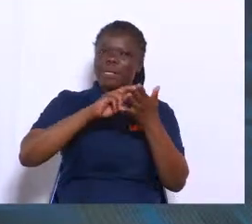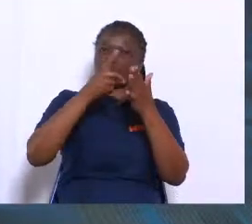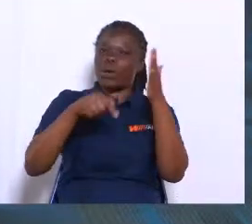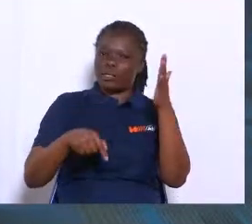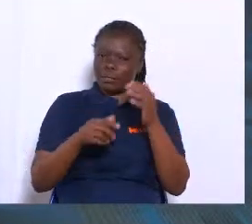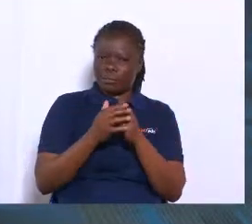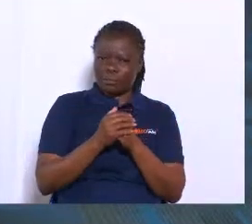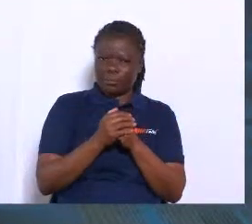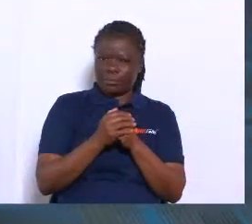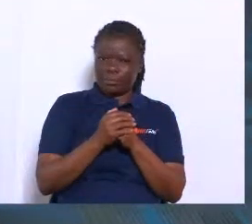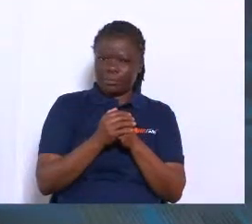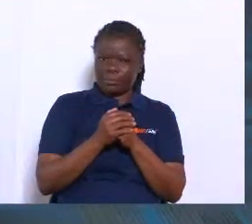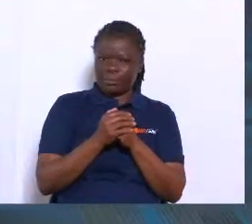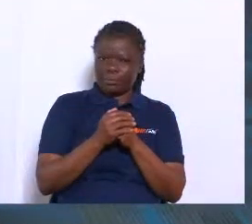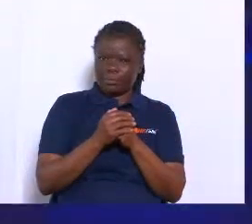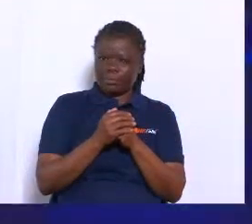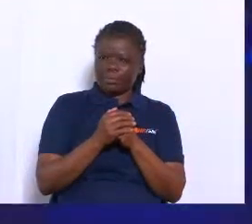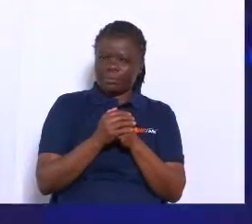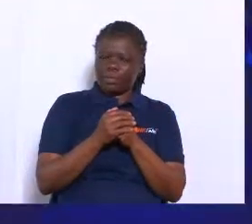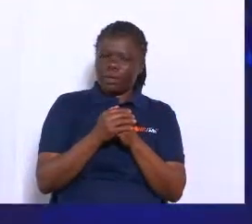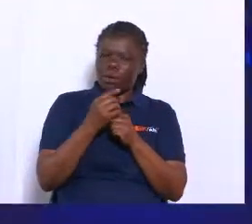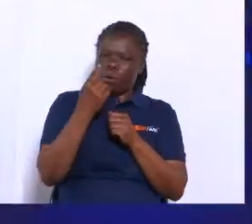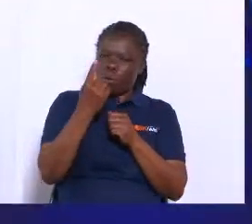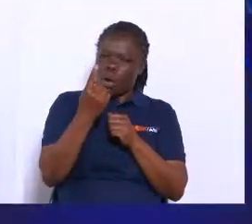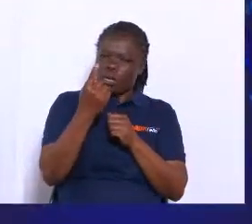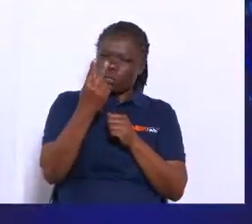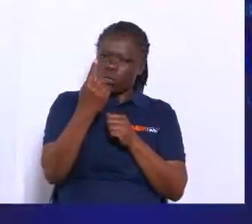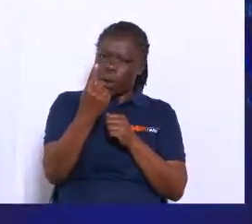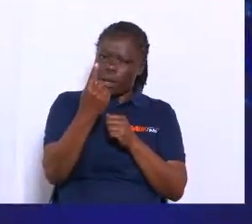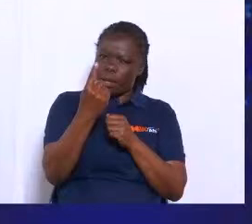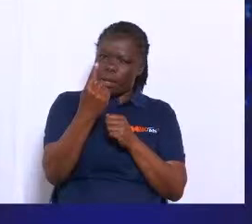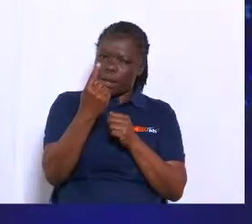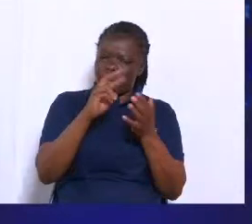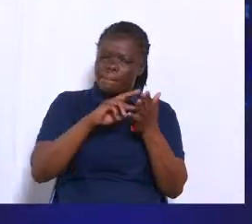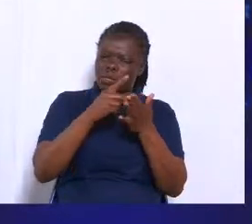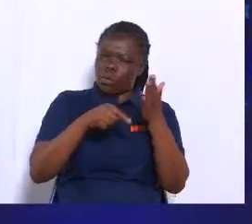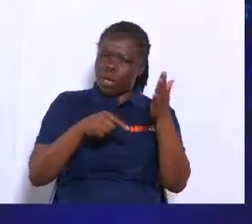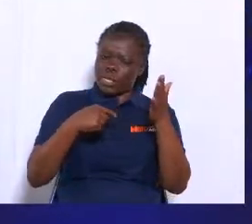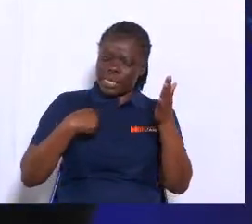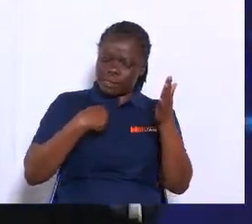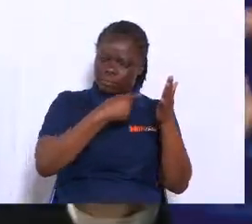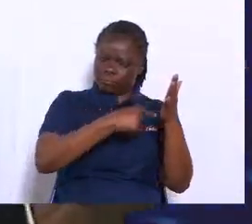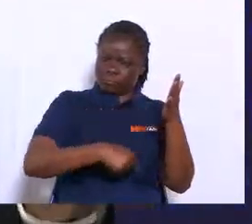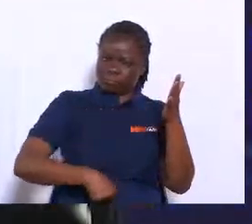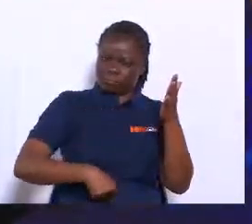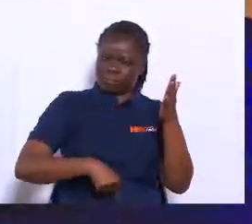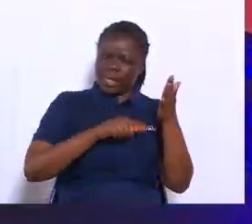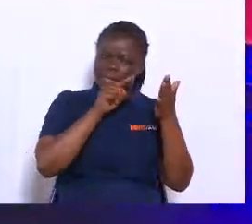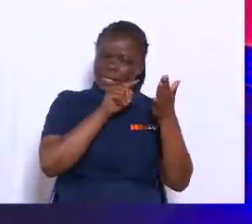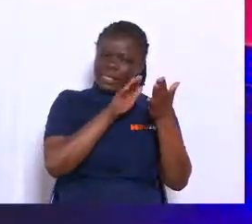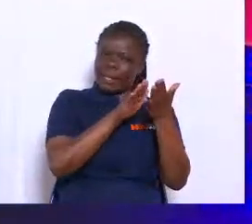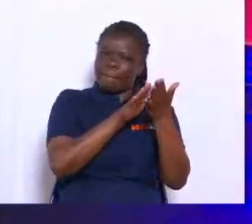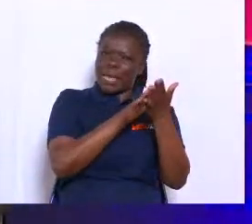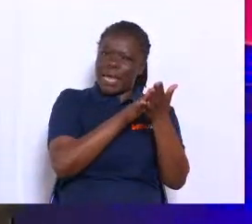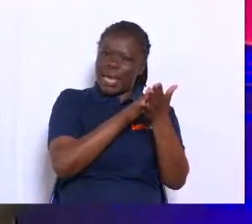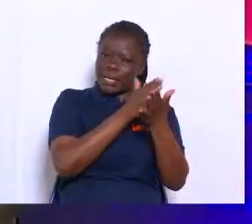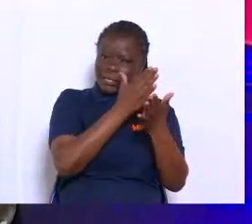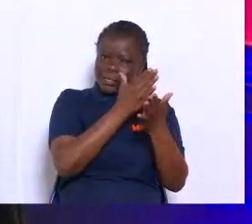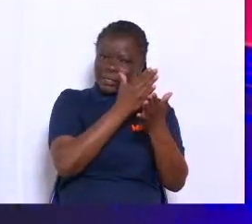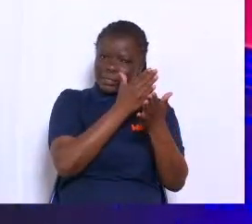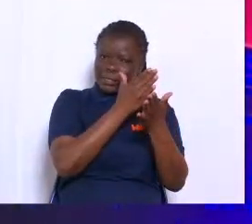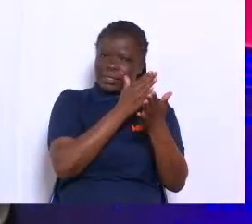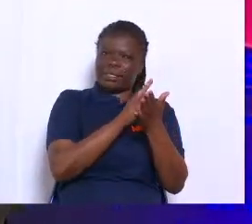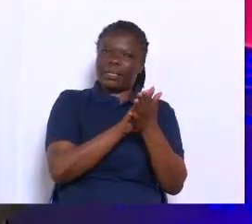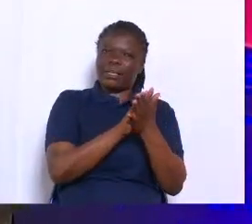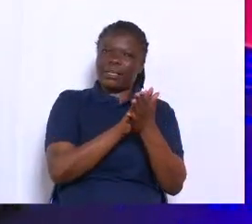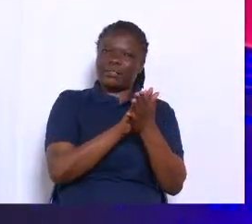121, it already clicked in her brain. The number 121 is the page in the Chinese hymnal, and